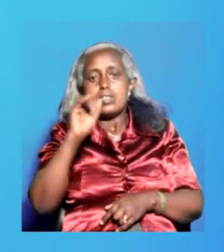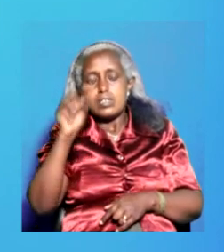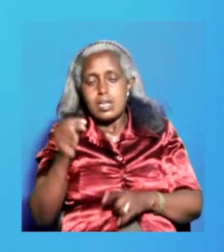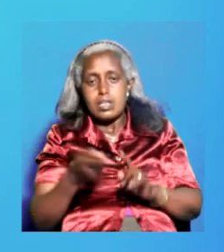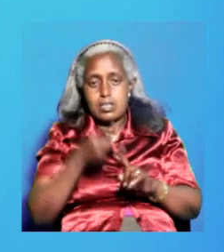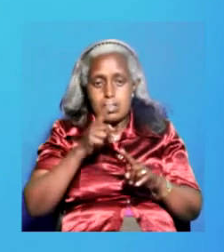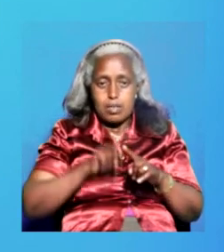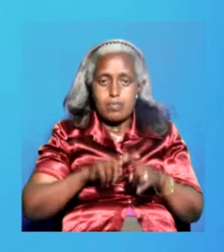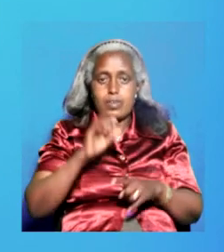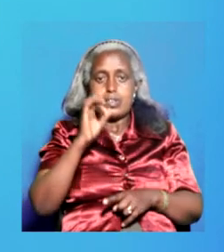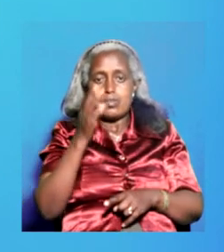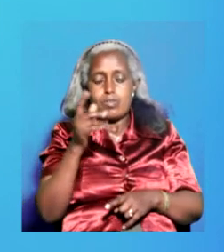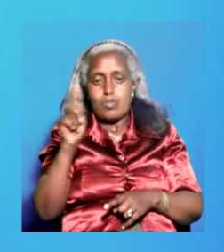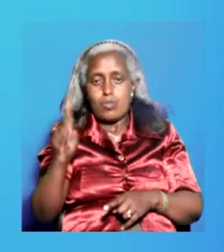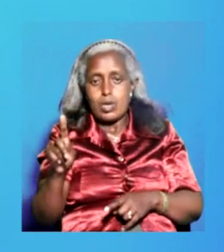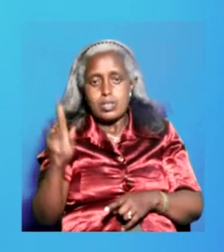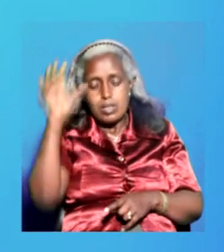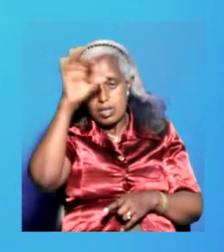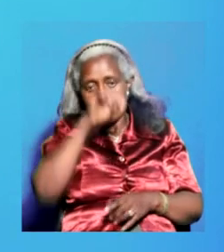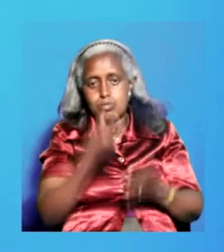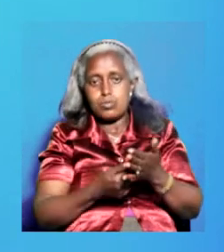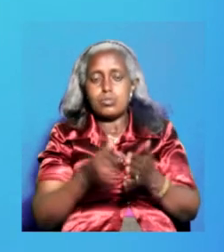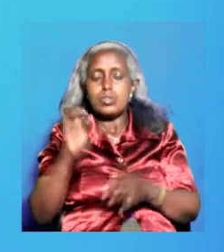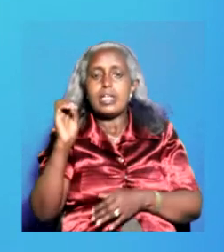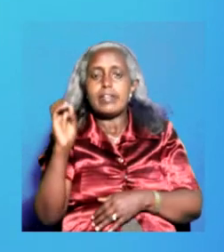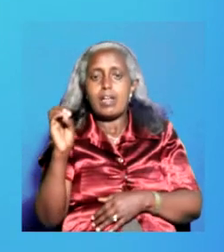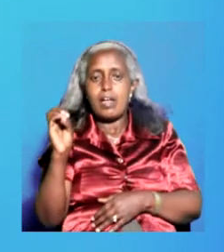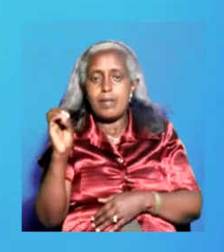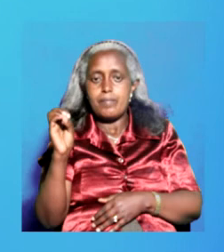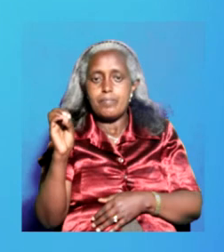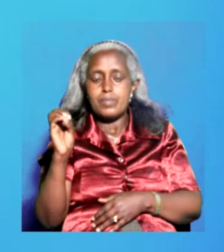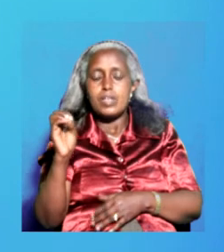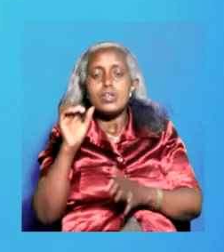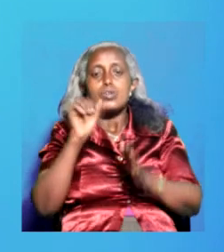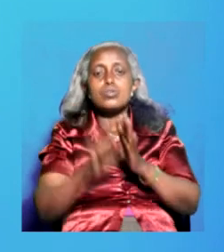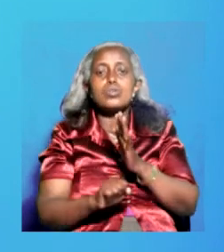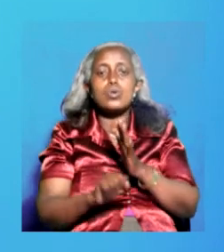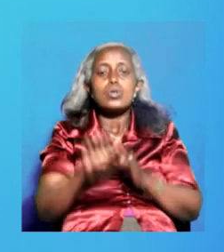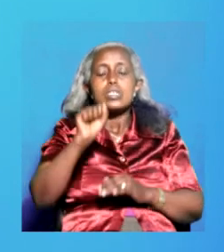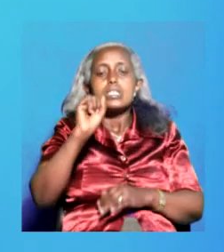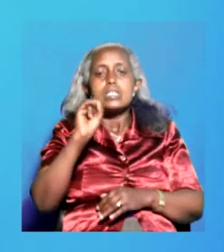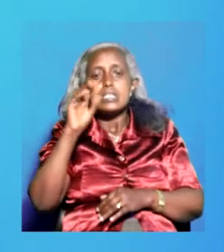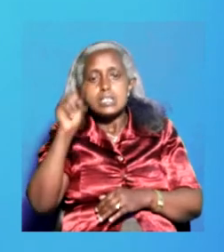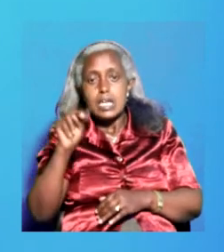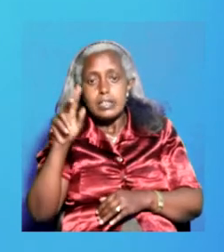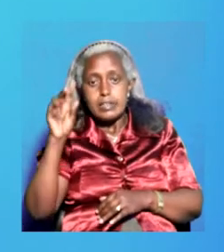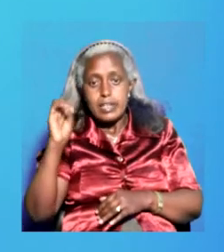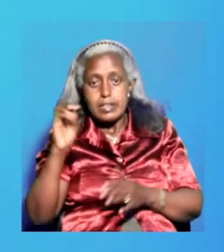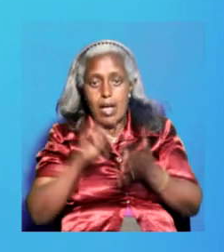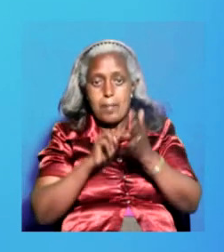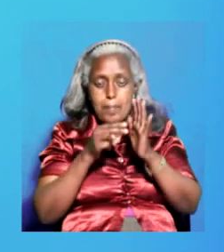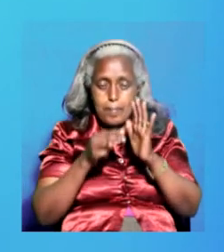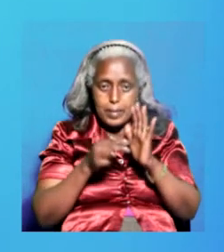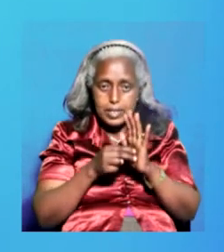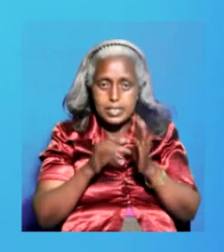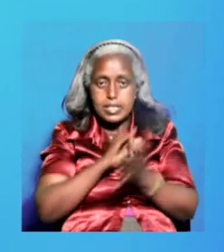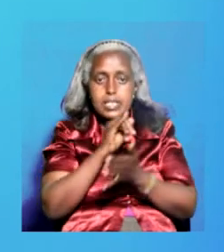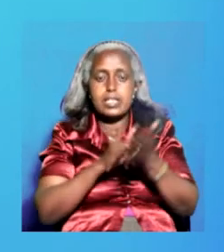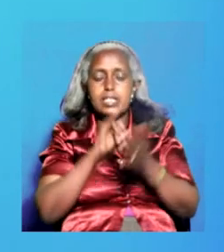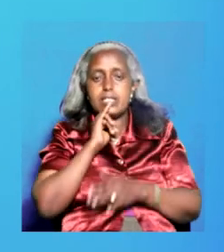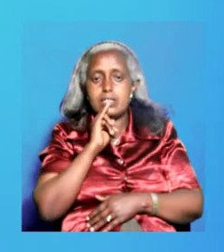of 1. Assume it is to be theta. So sine theta means it is